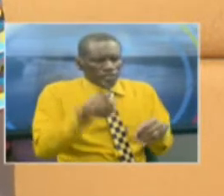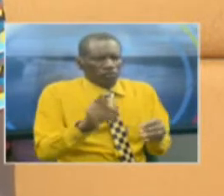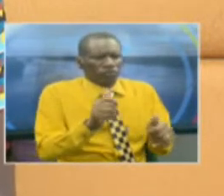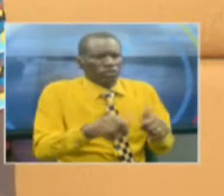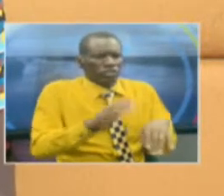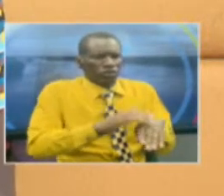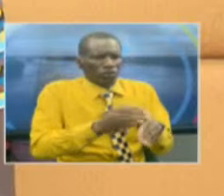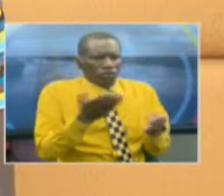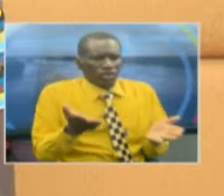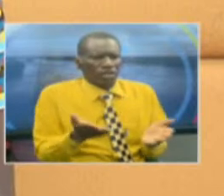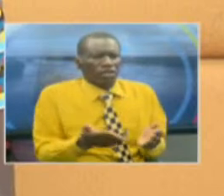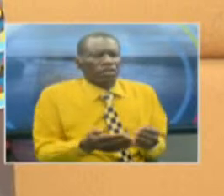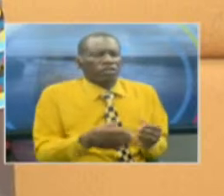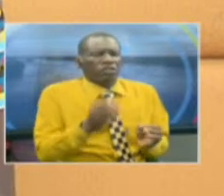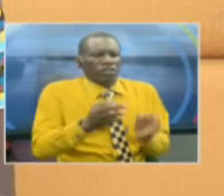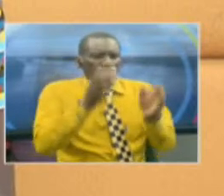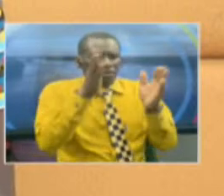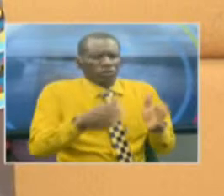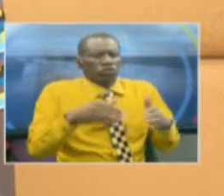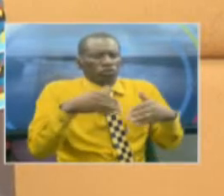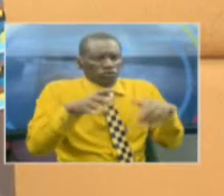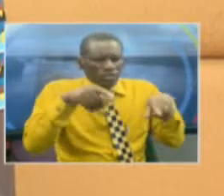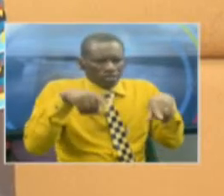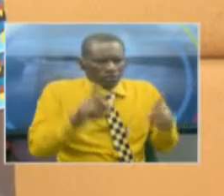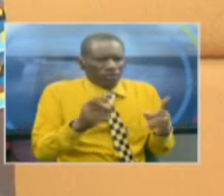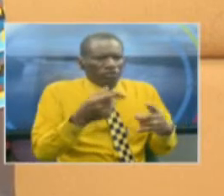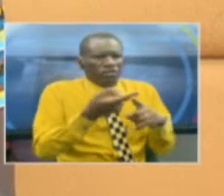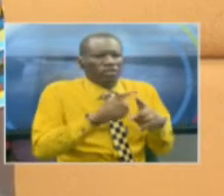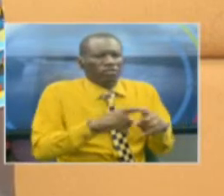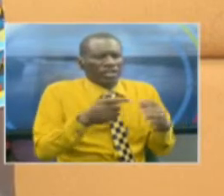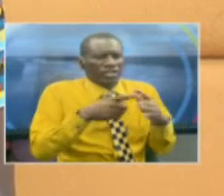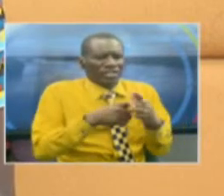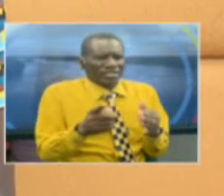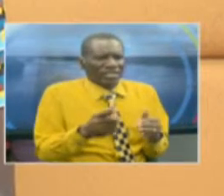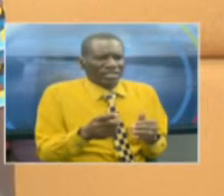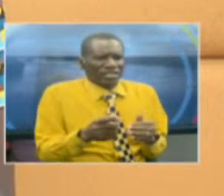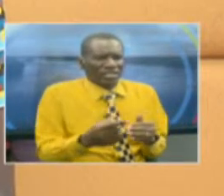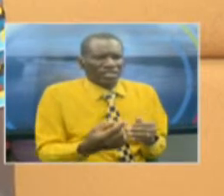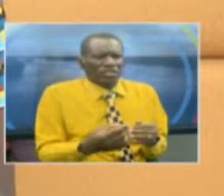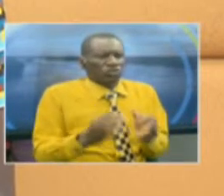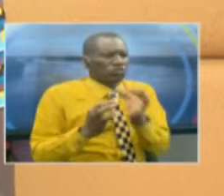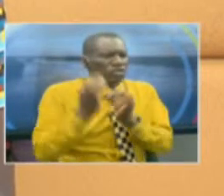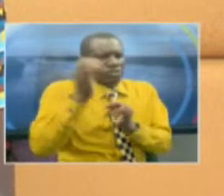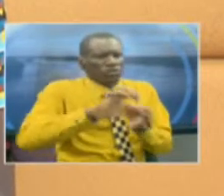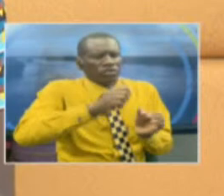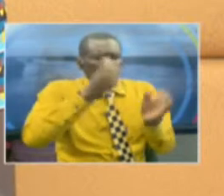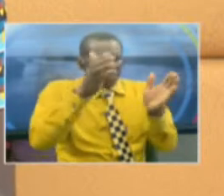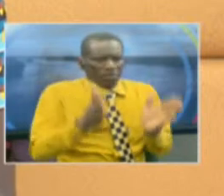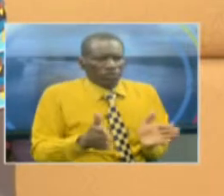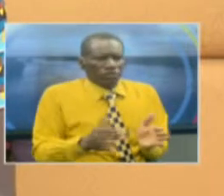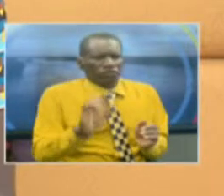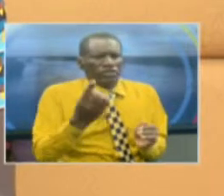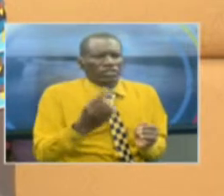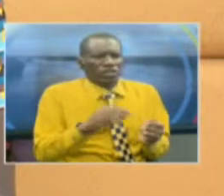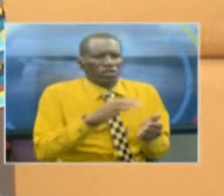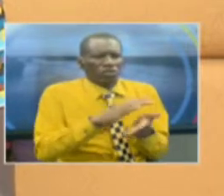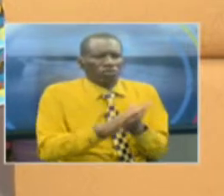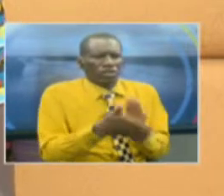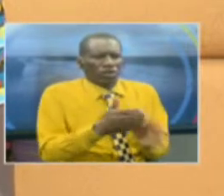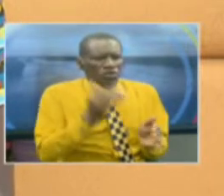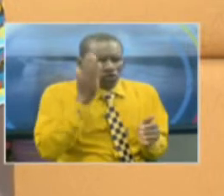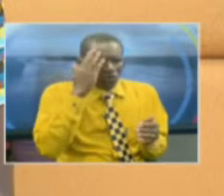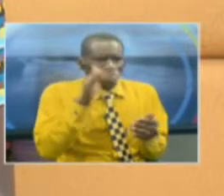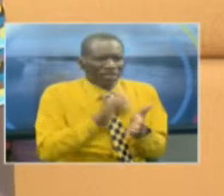thing. Yeah. But once a person loses themselves, then they begin to depend entirely on the other person without realizing that